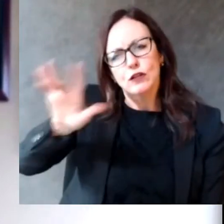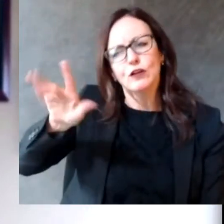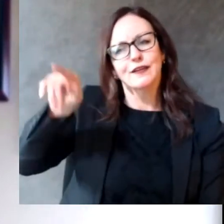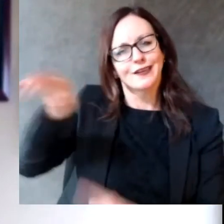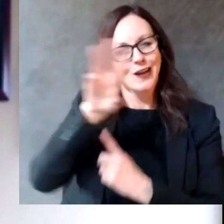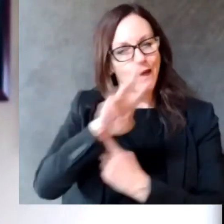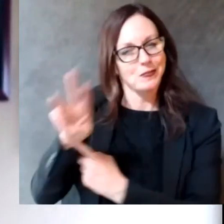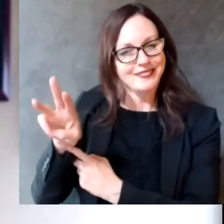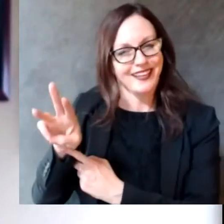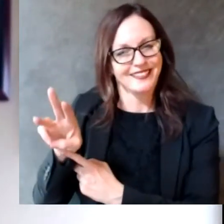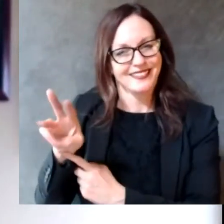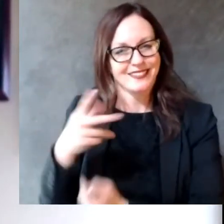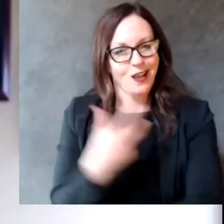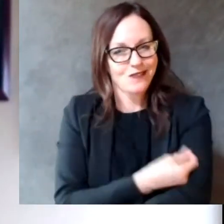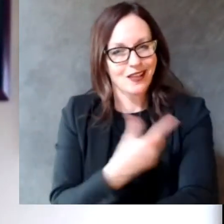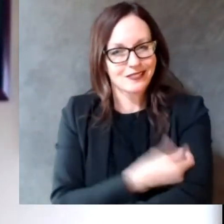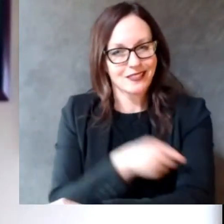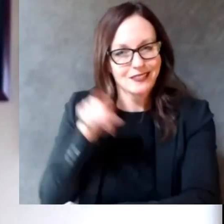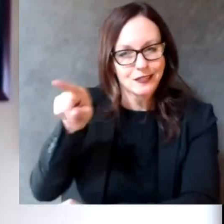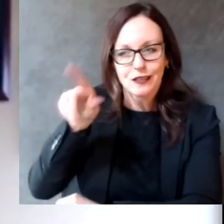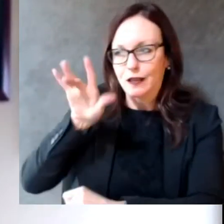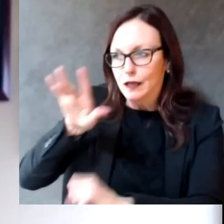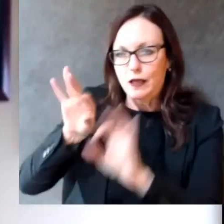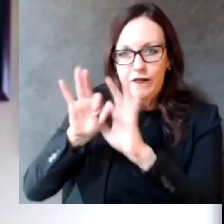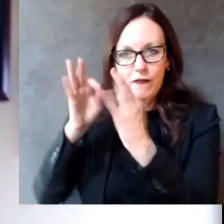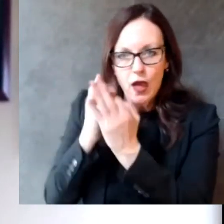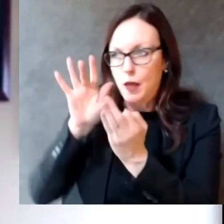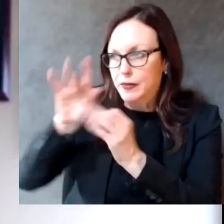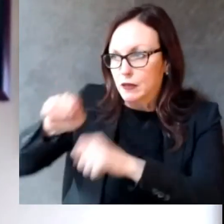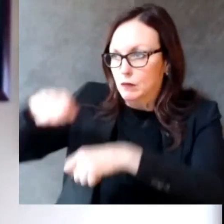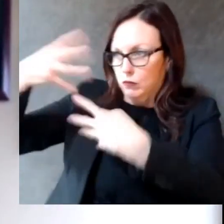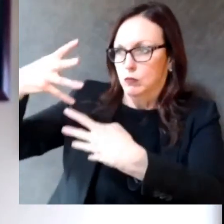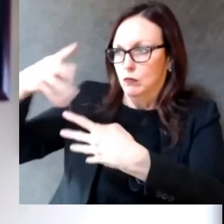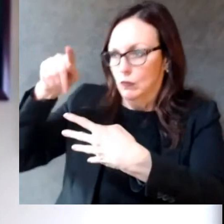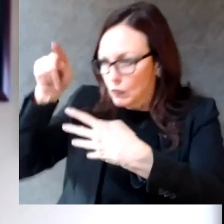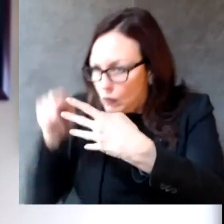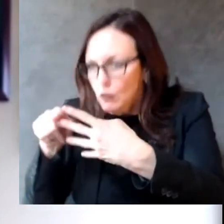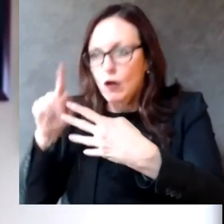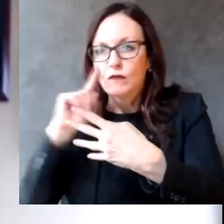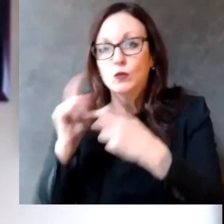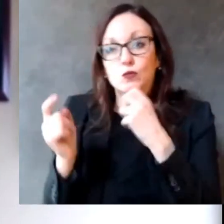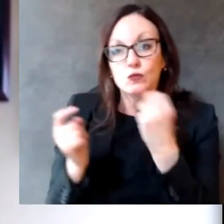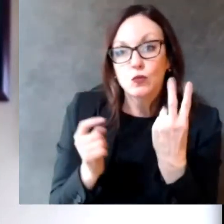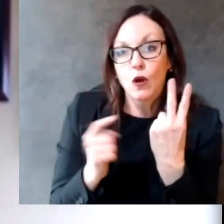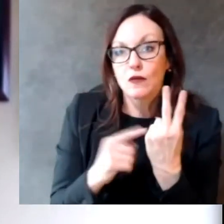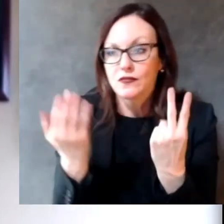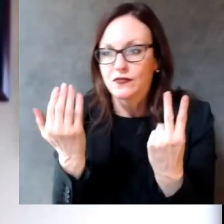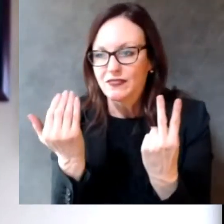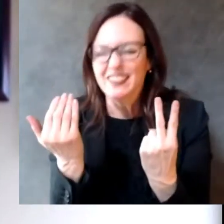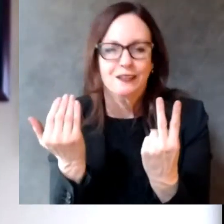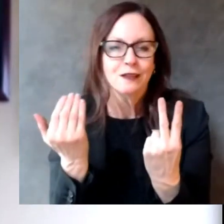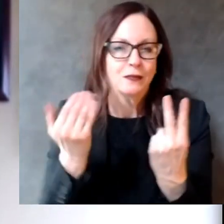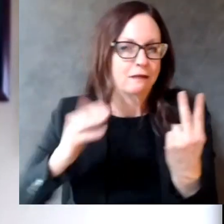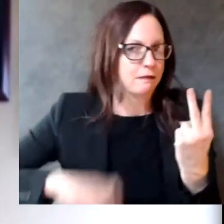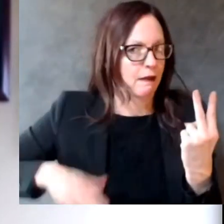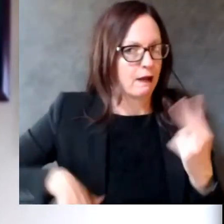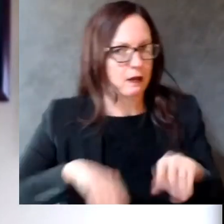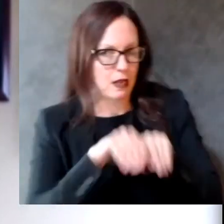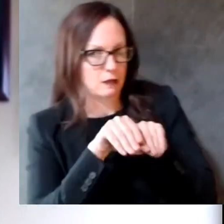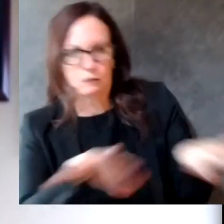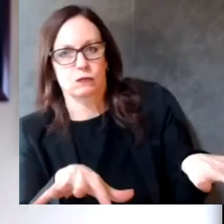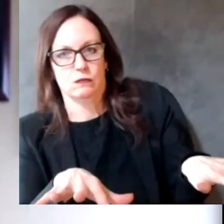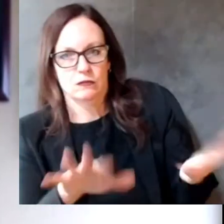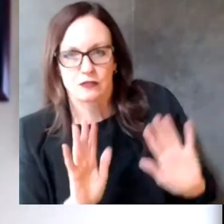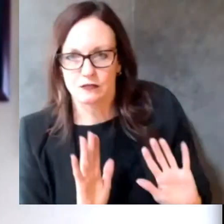was collected and analyzed through the clinical trial, hasn't been published, but it's been described and summarized at the same